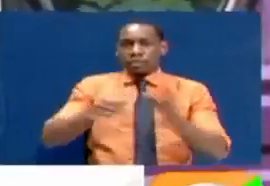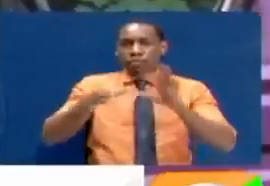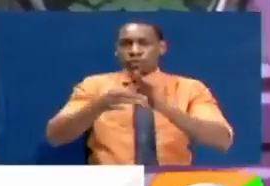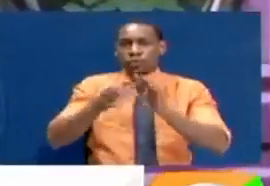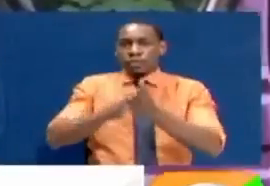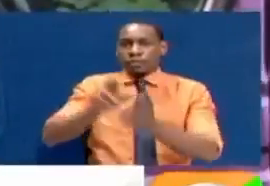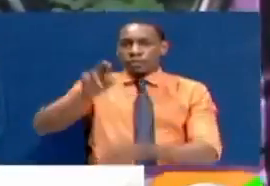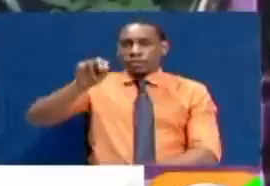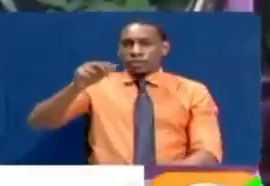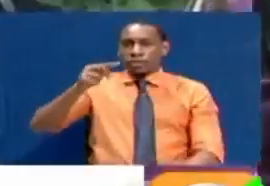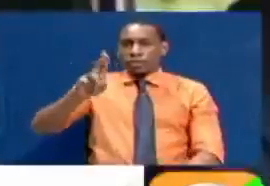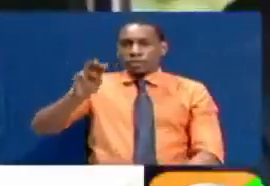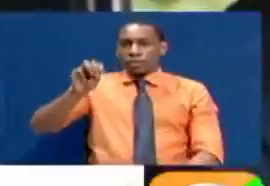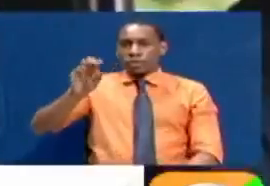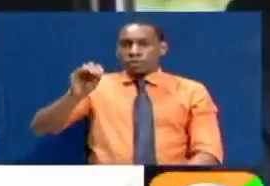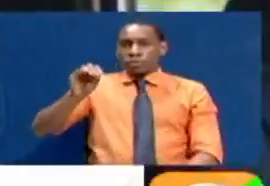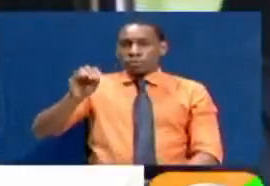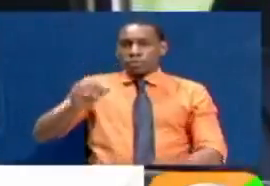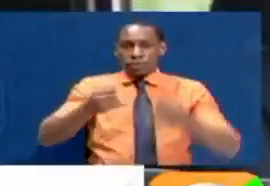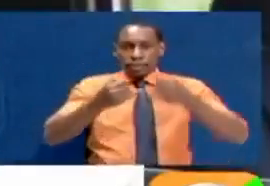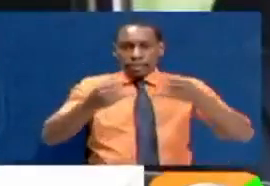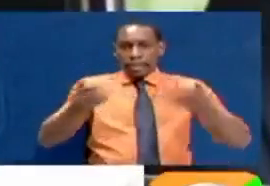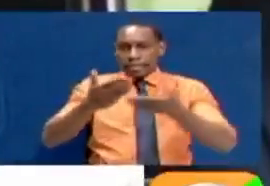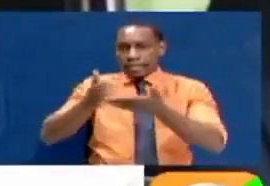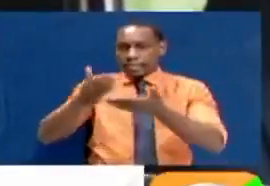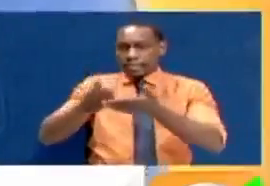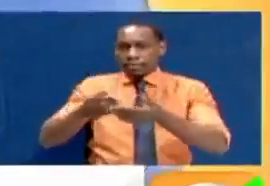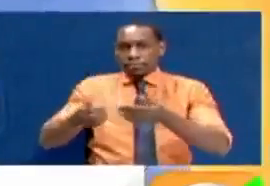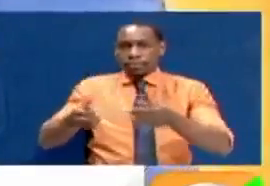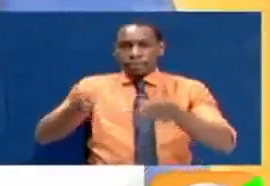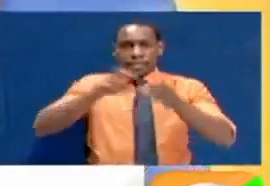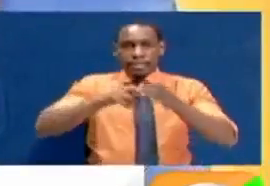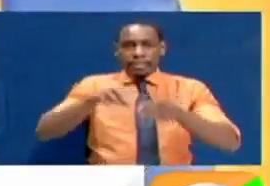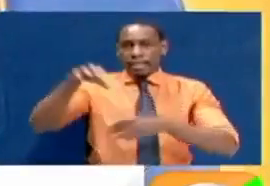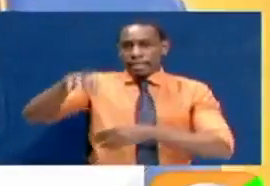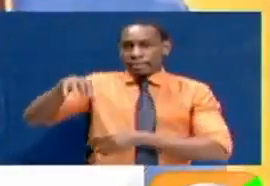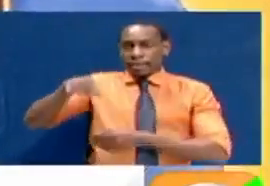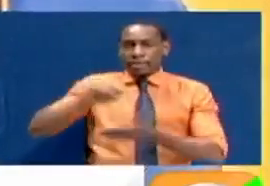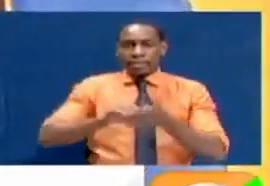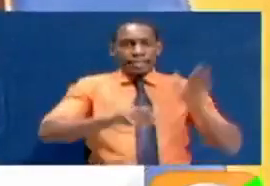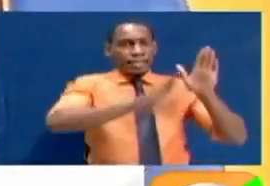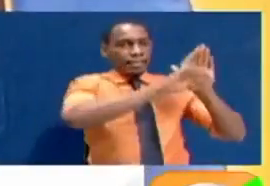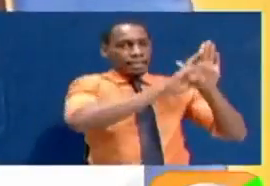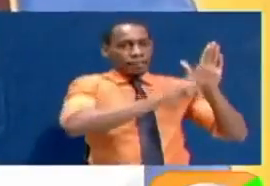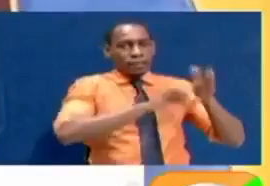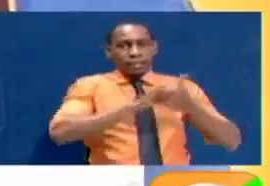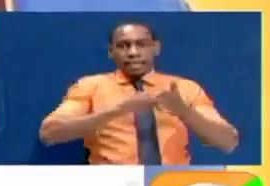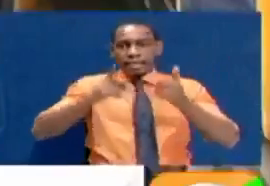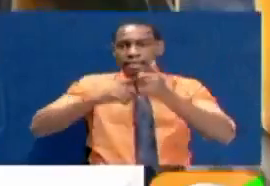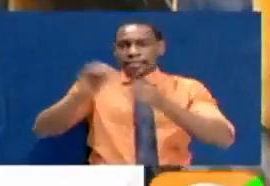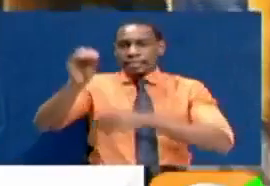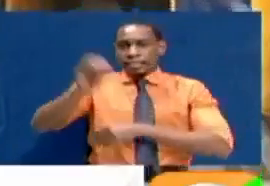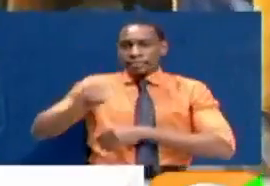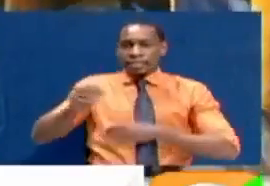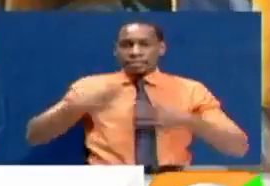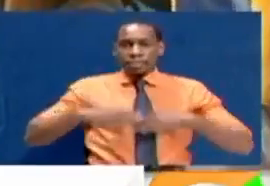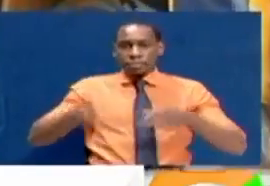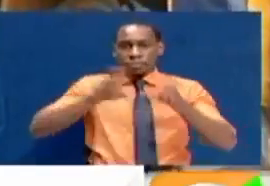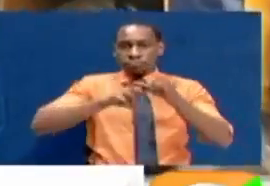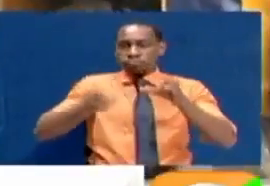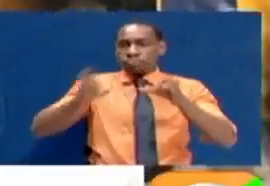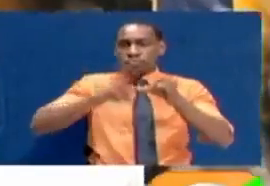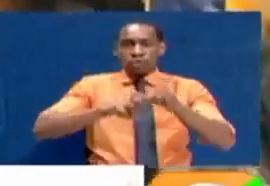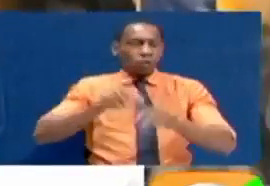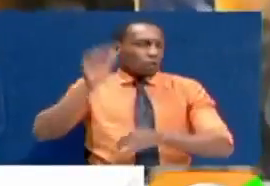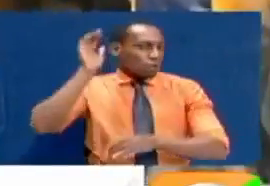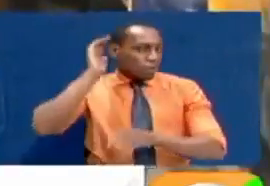to Ngumo Line Sako. Inside this Matatu, the rule requiring 60% occupancy is